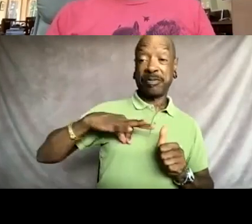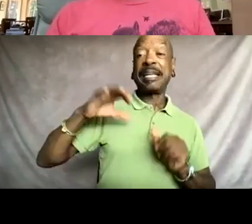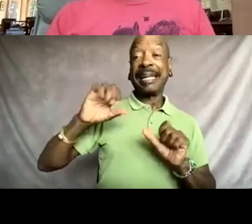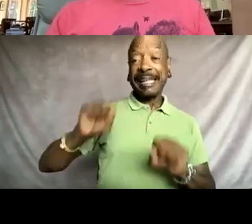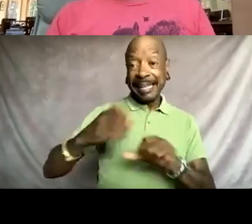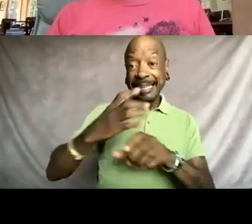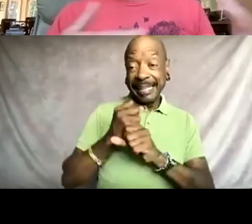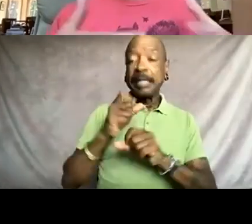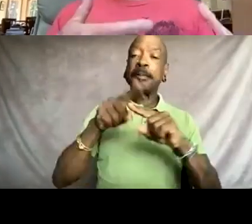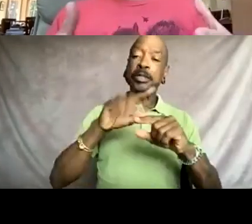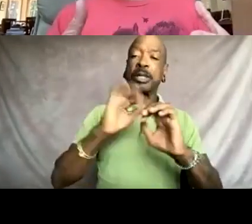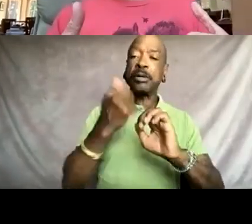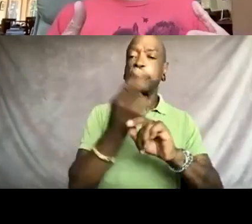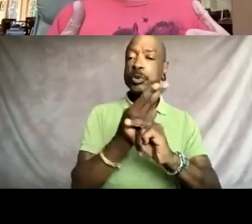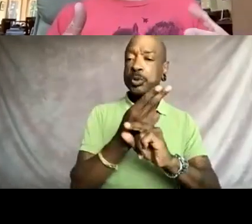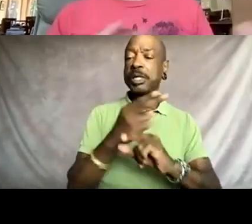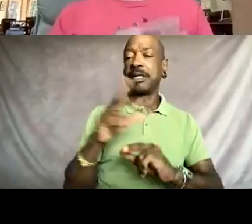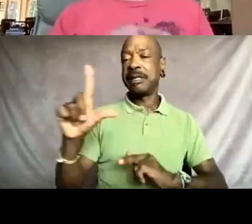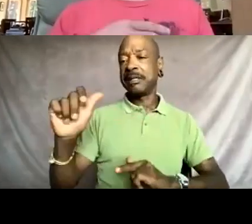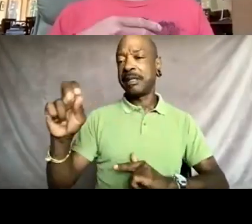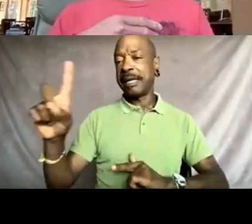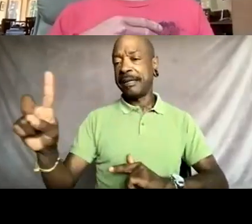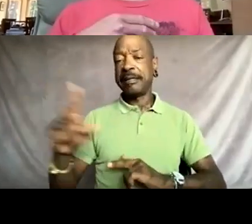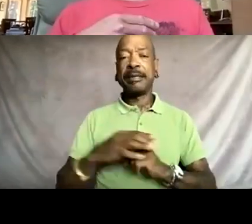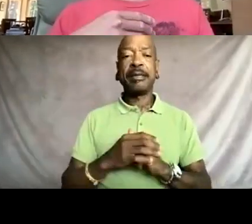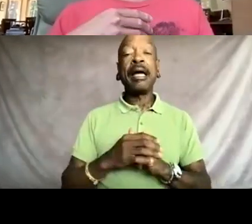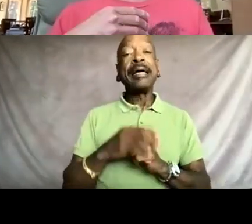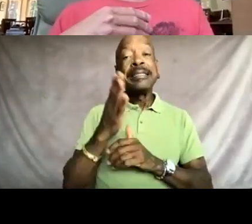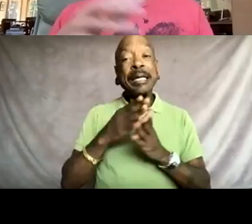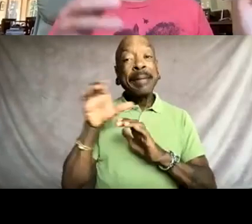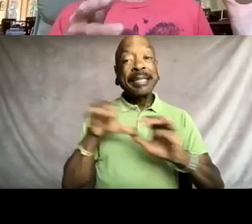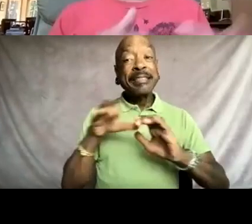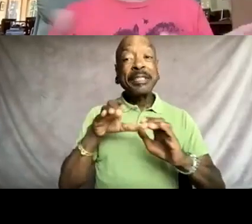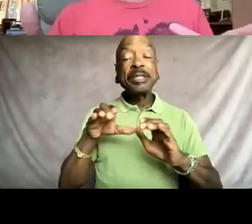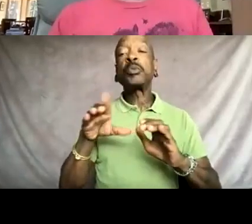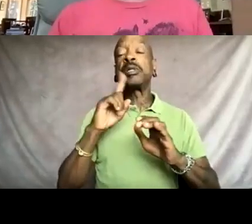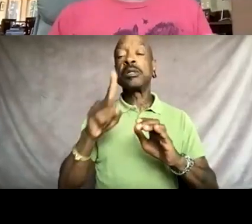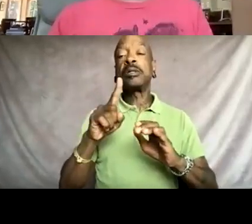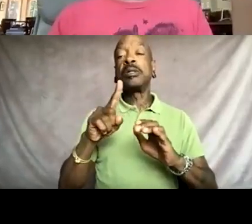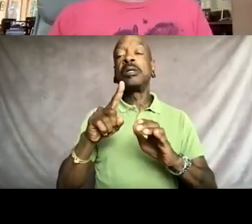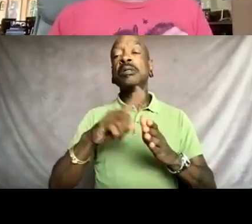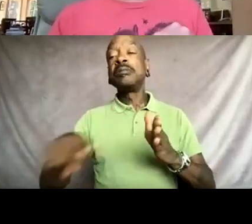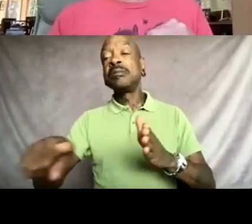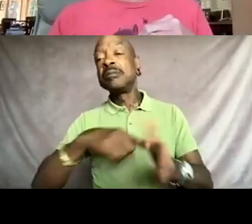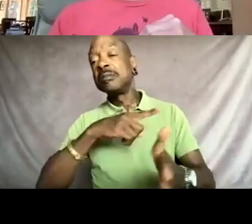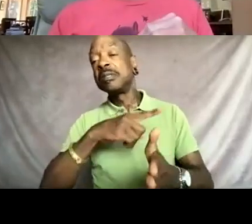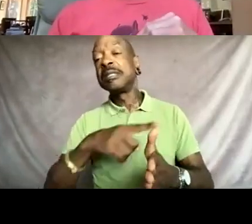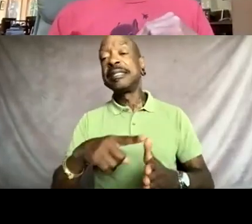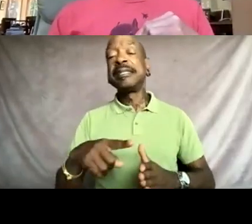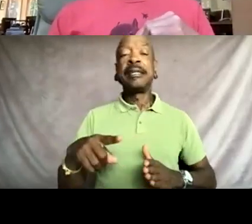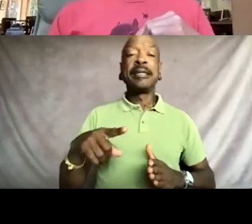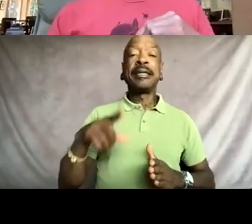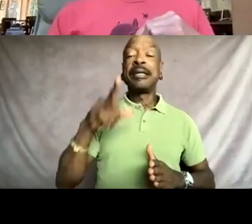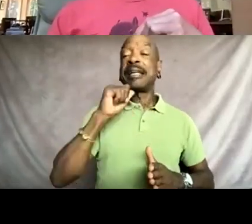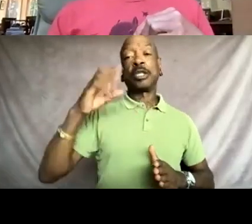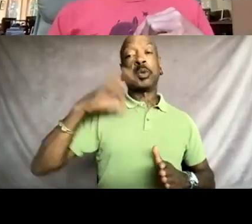the land, and certain types of activities will disqualify a nonprofit from getting it, but I won't go into all the details, but just know